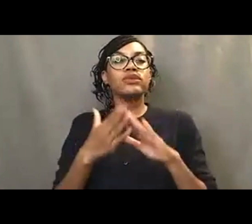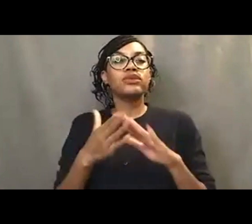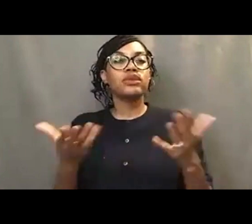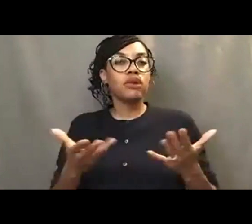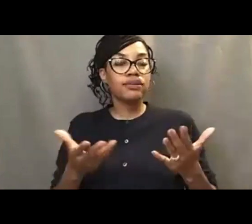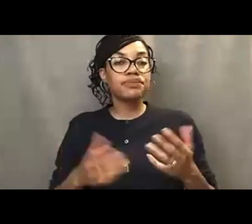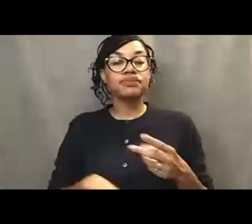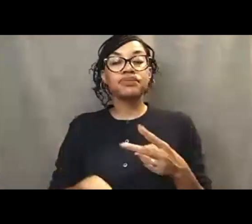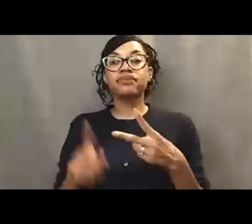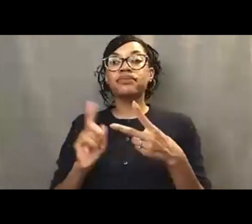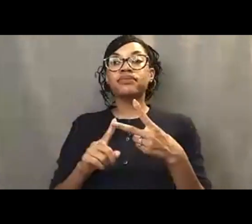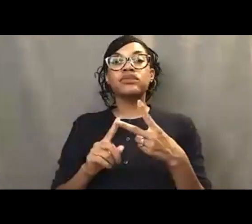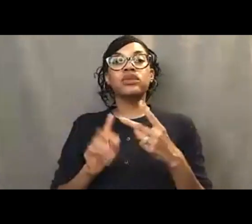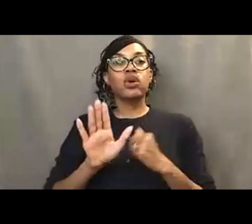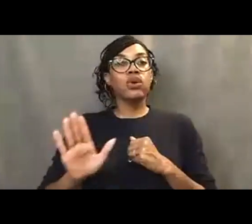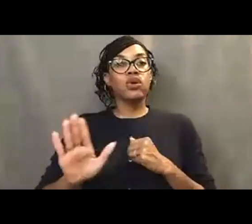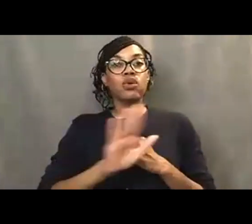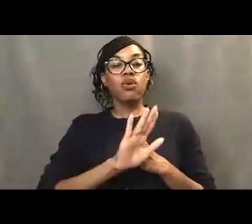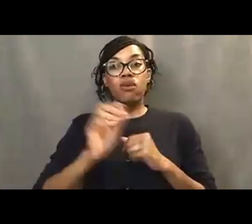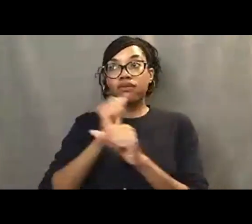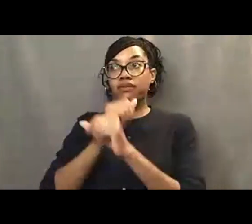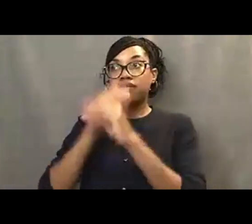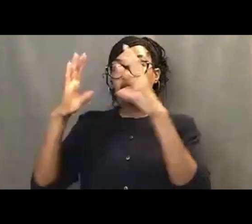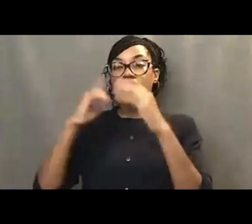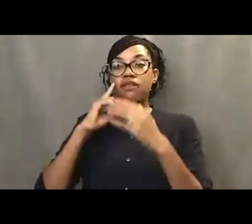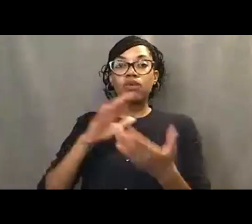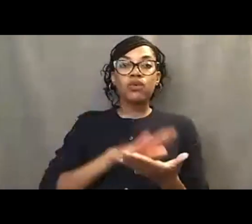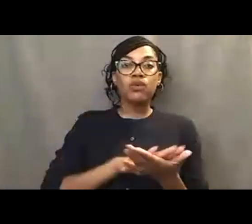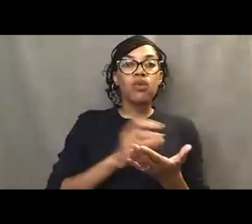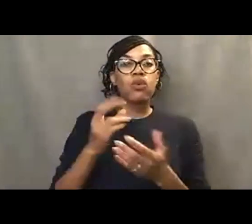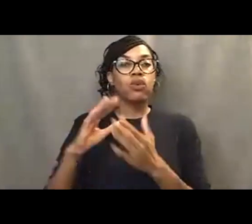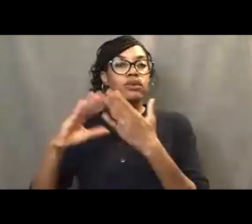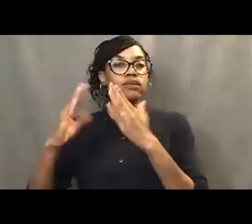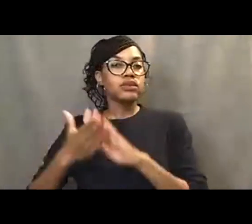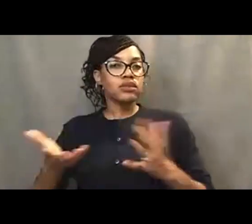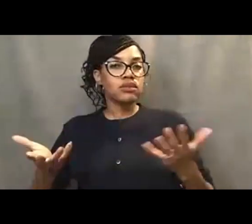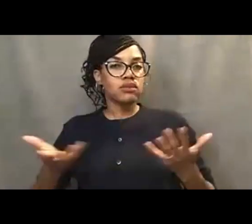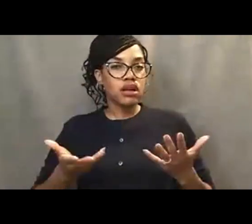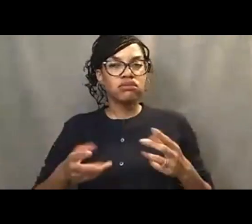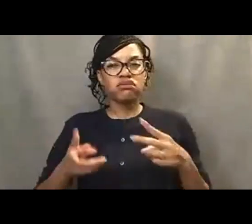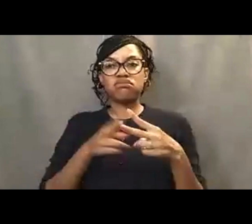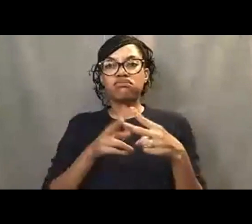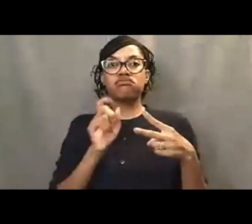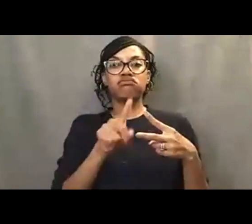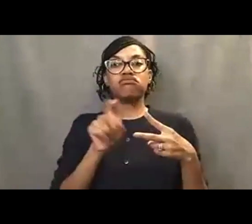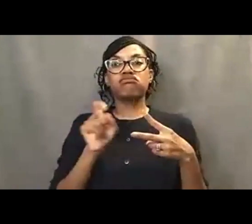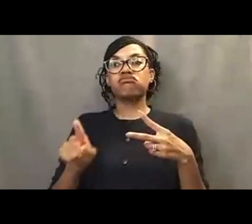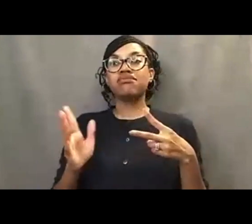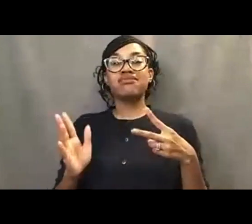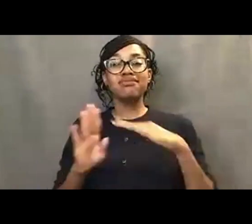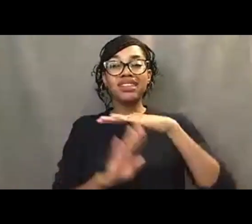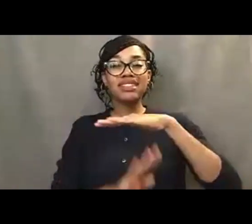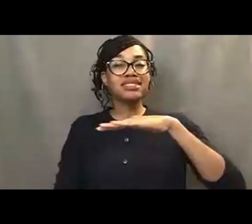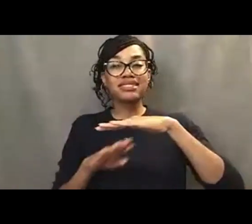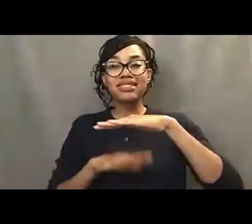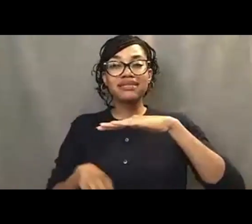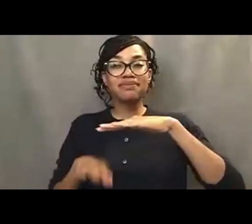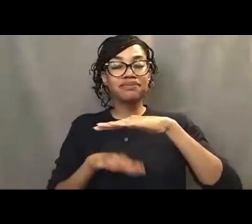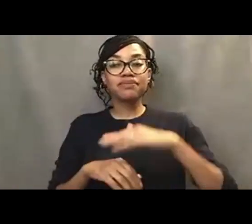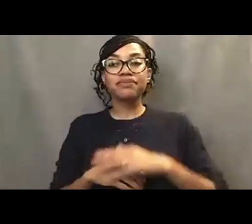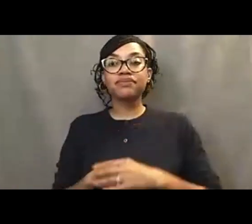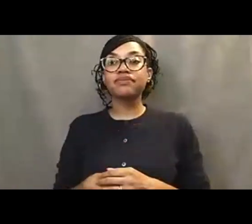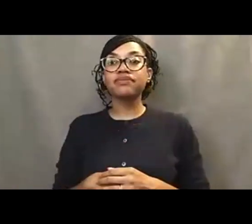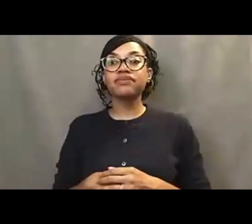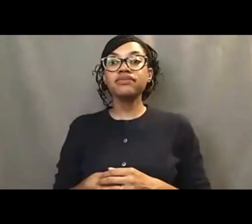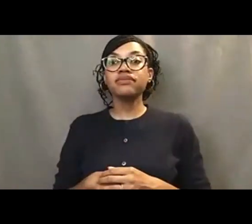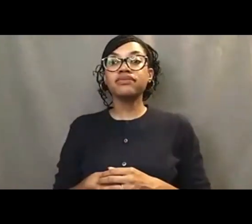your vision for your school or community? And just real basic. And so we